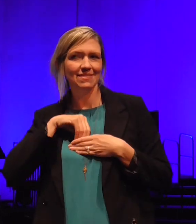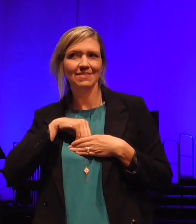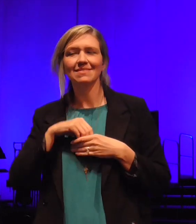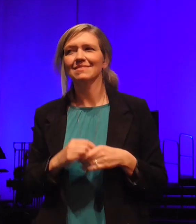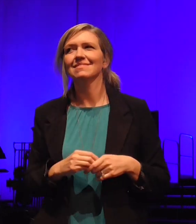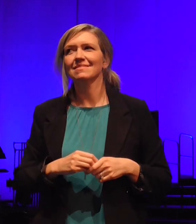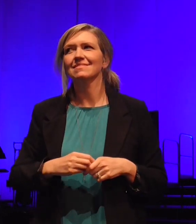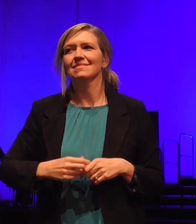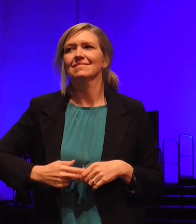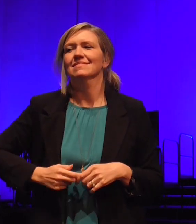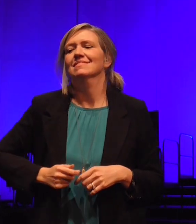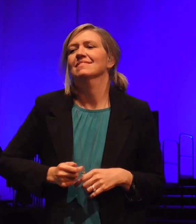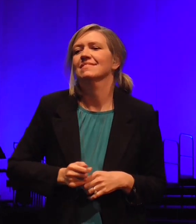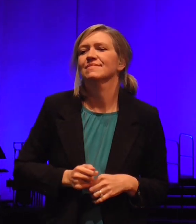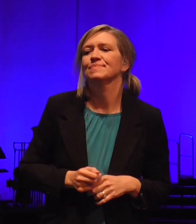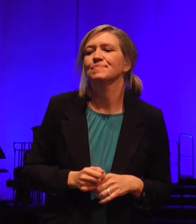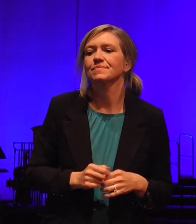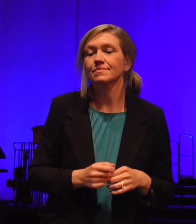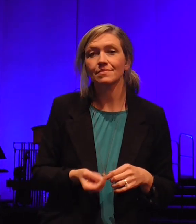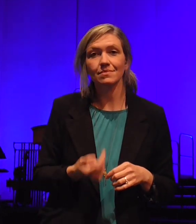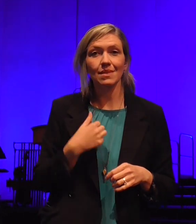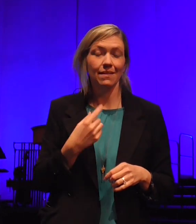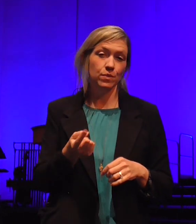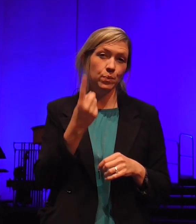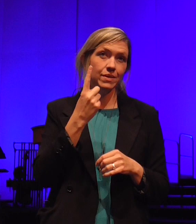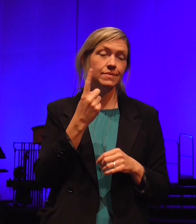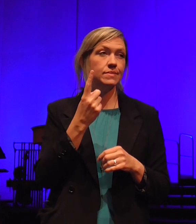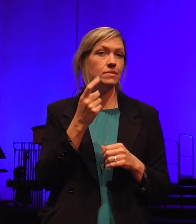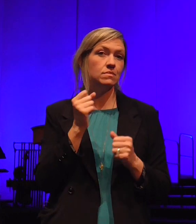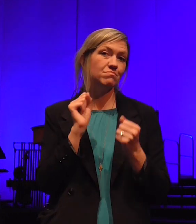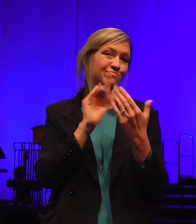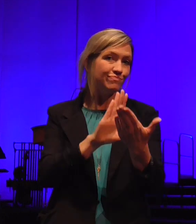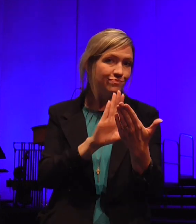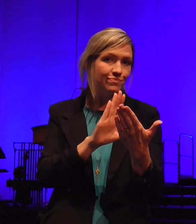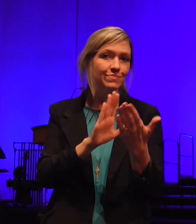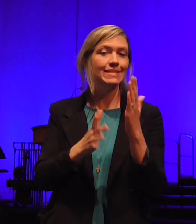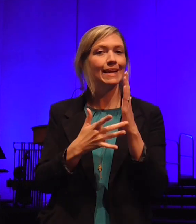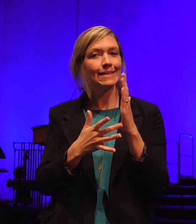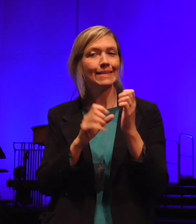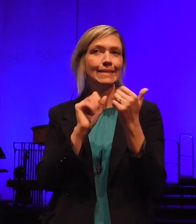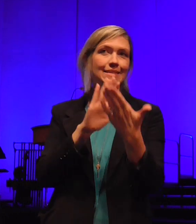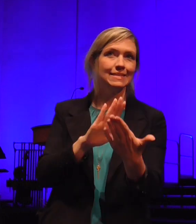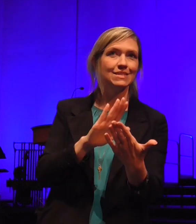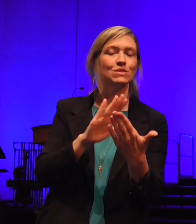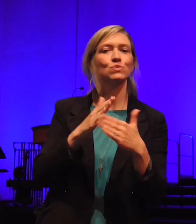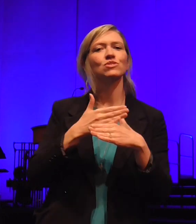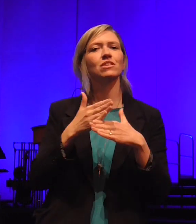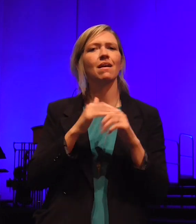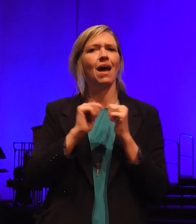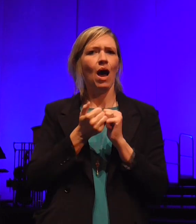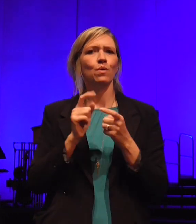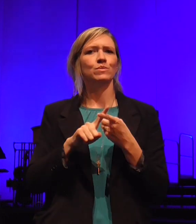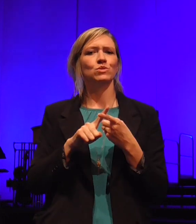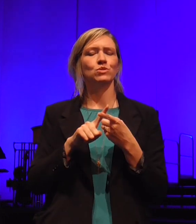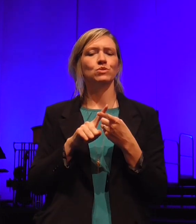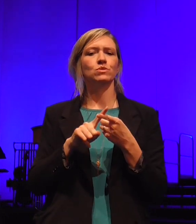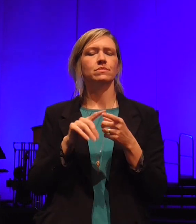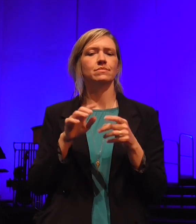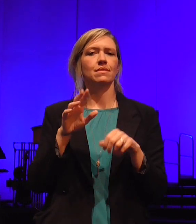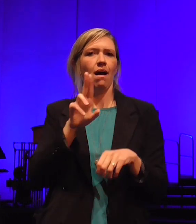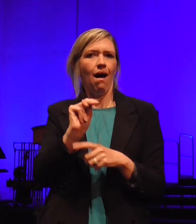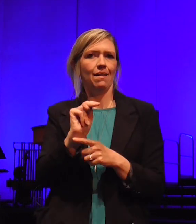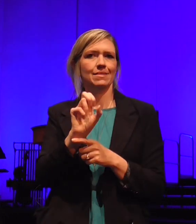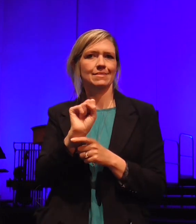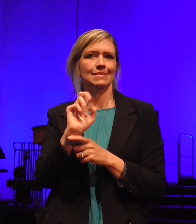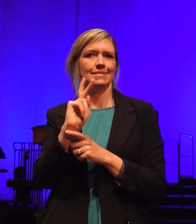are. I have a particular technique to share around how to get unstuck